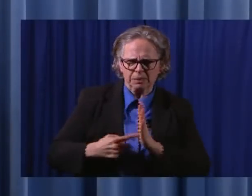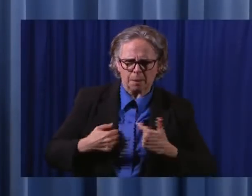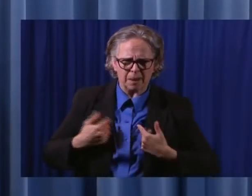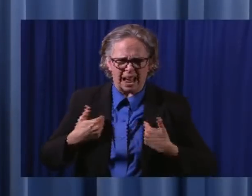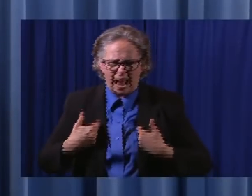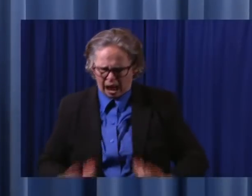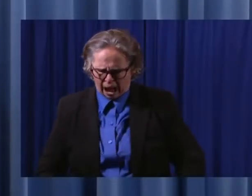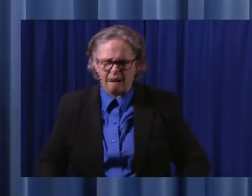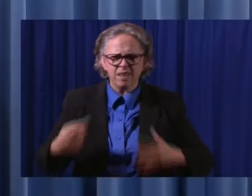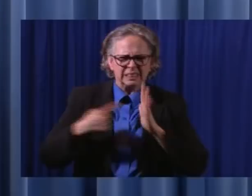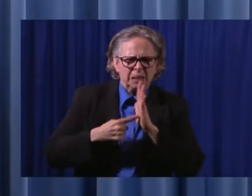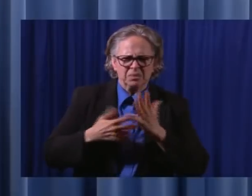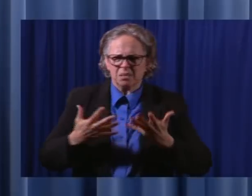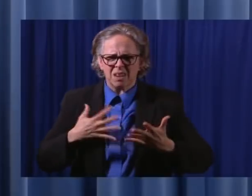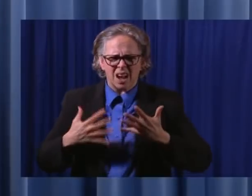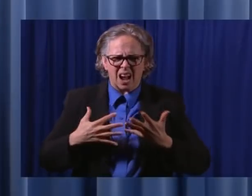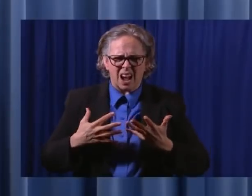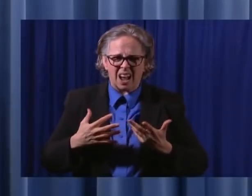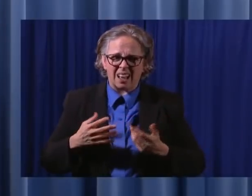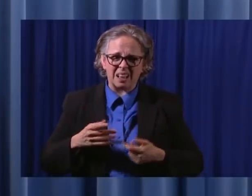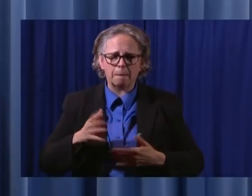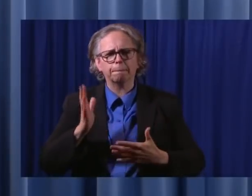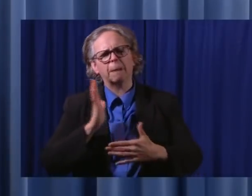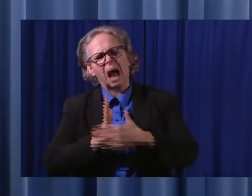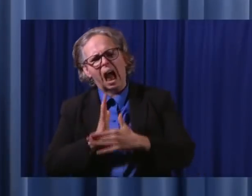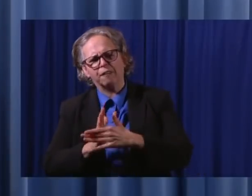day to 27 visits per day.